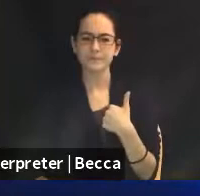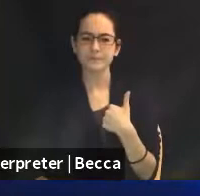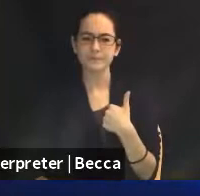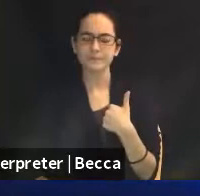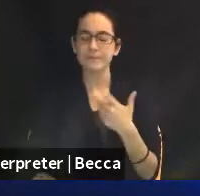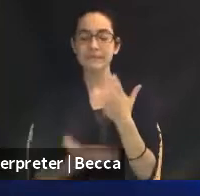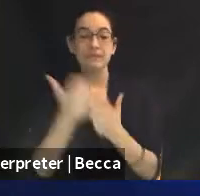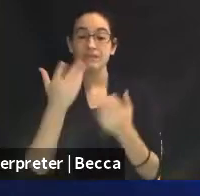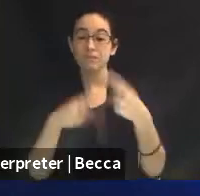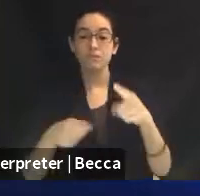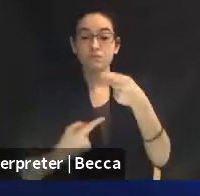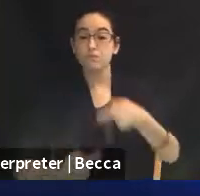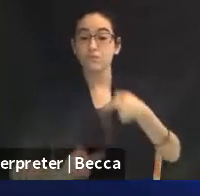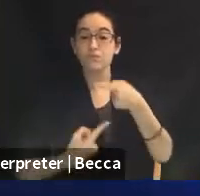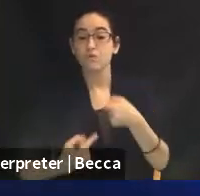ways.